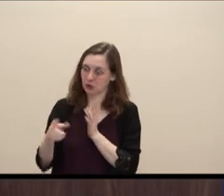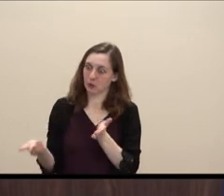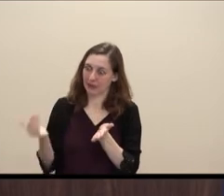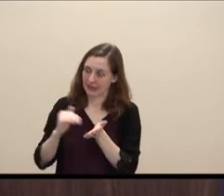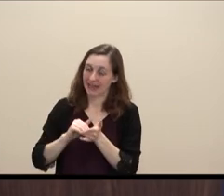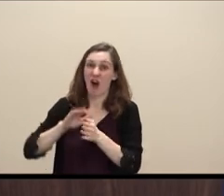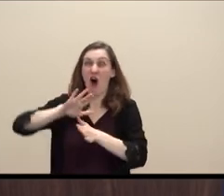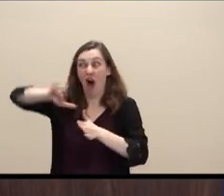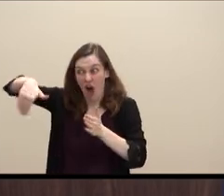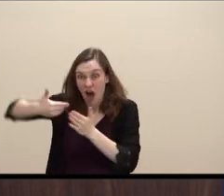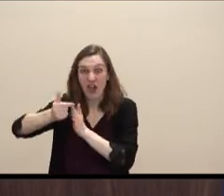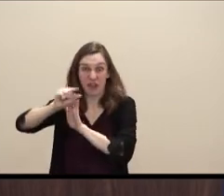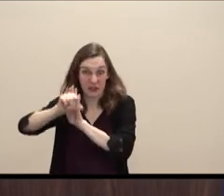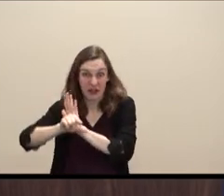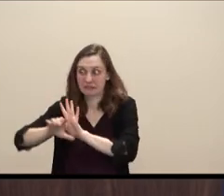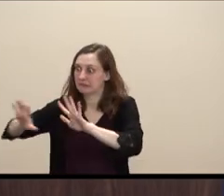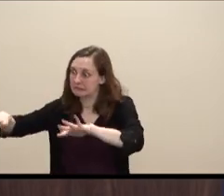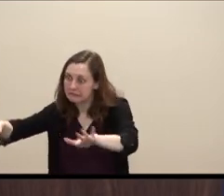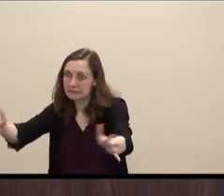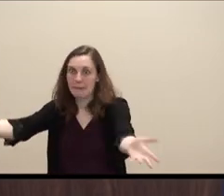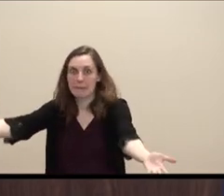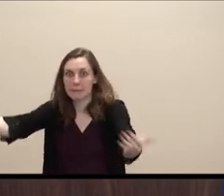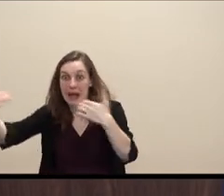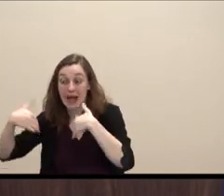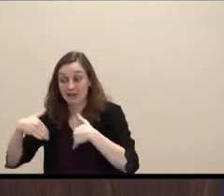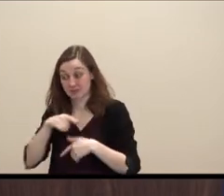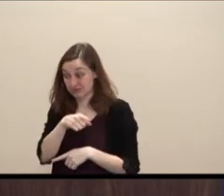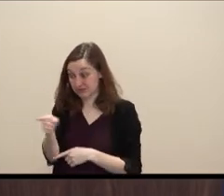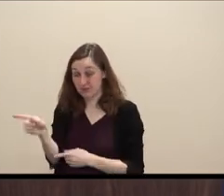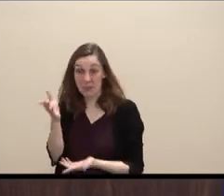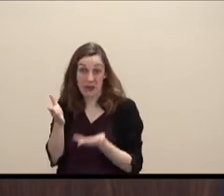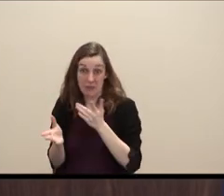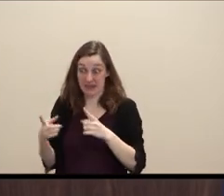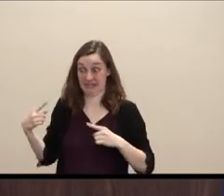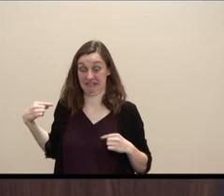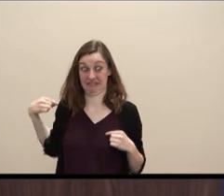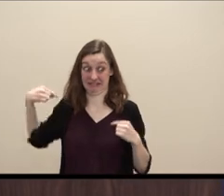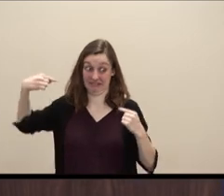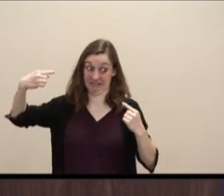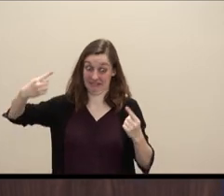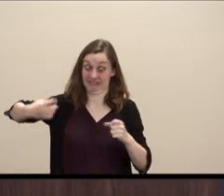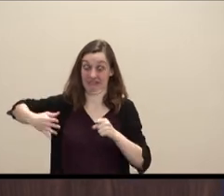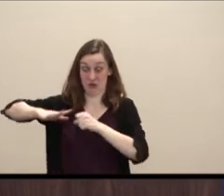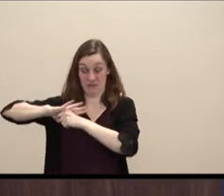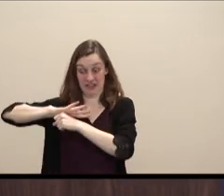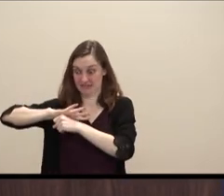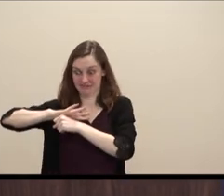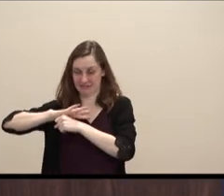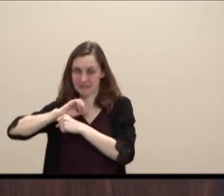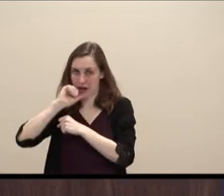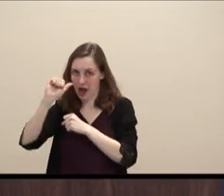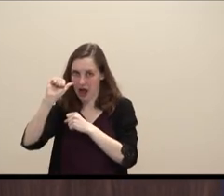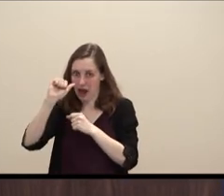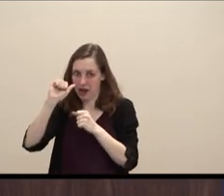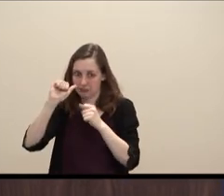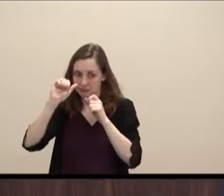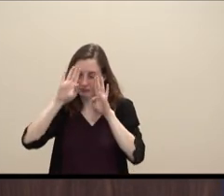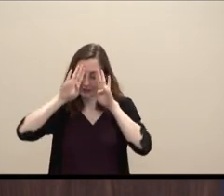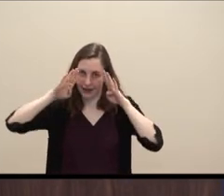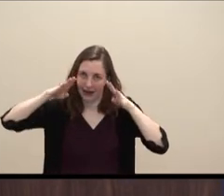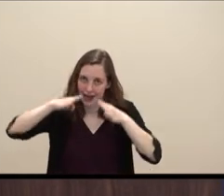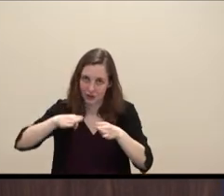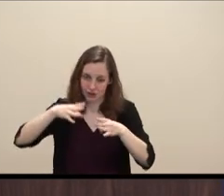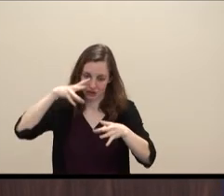in school for kids who may not have been engaging for quite some time. But, you know,